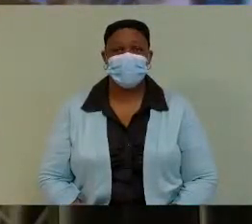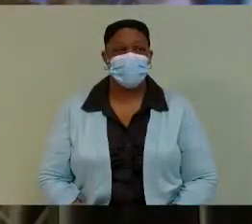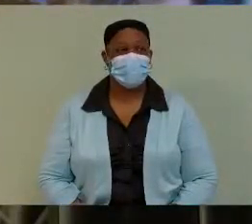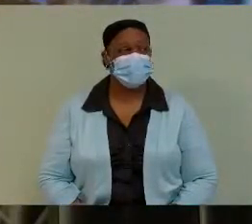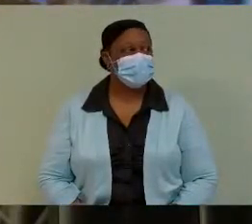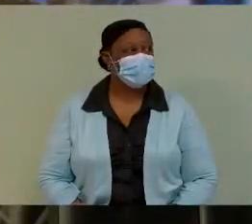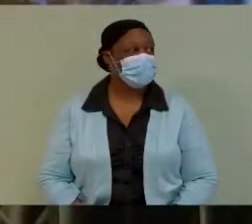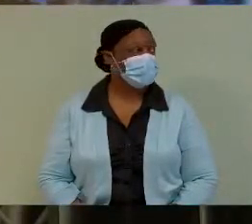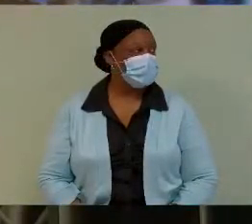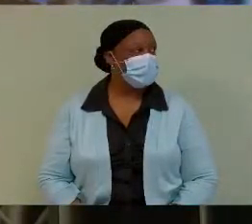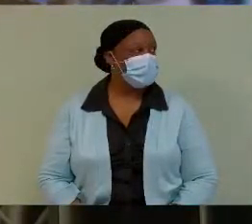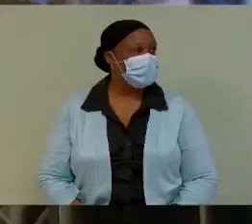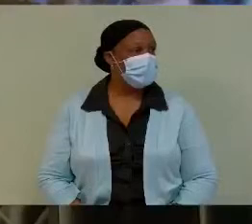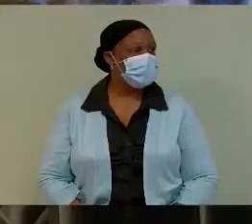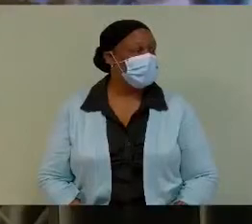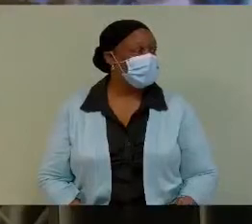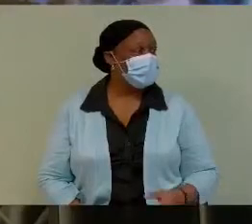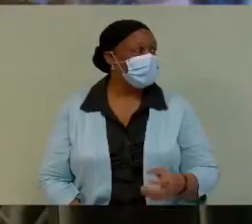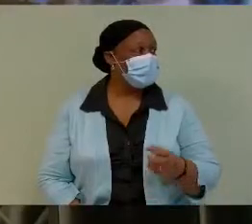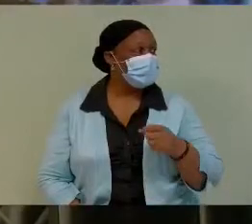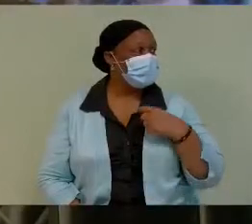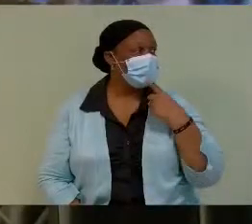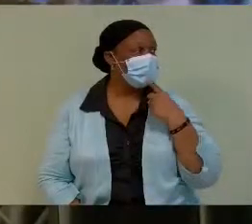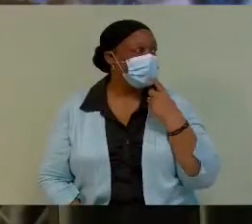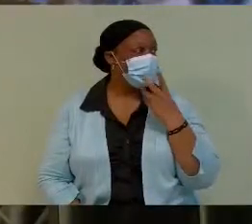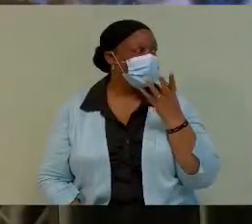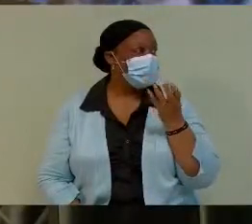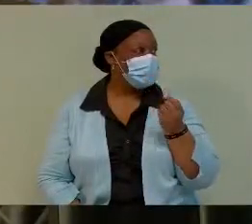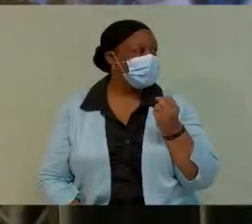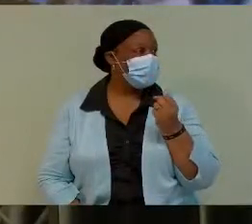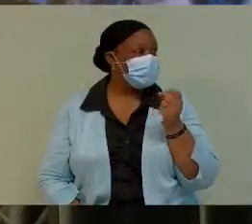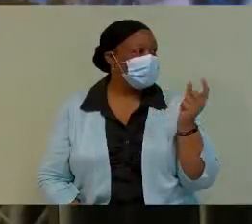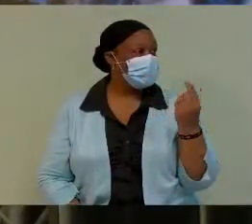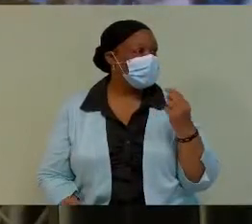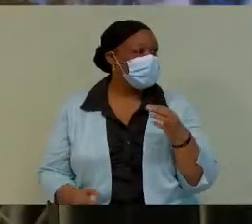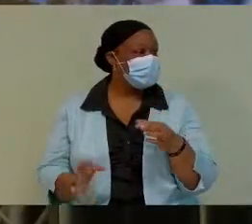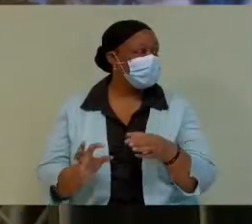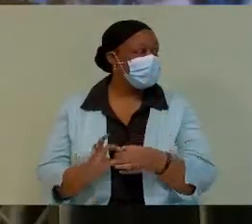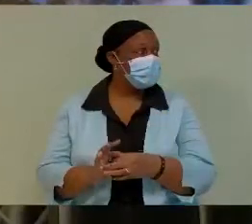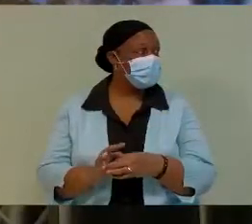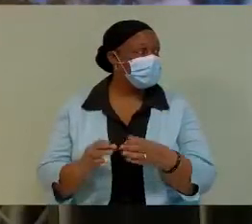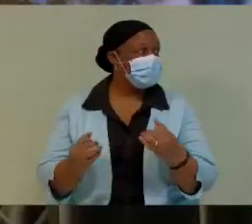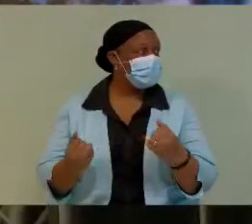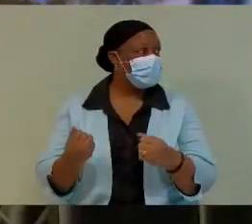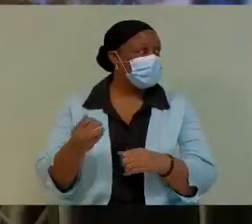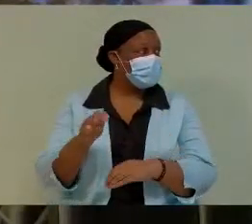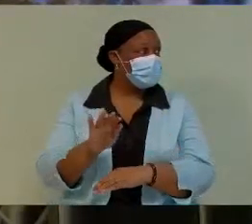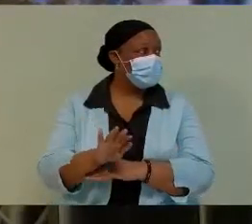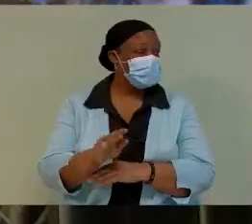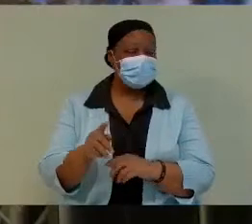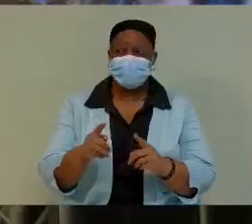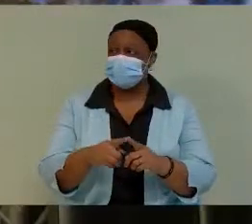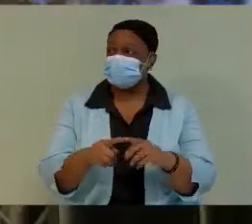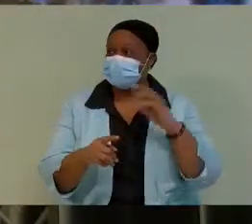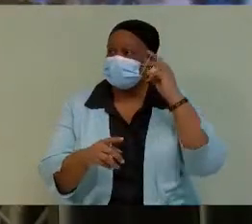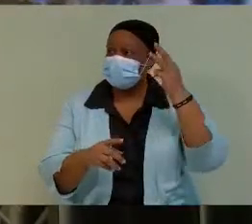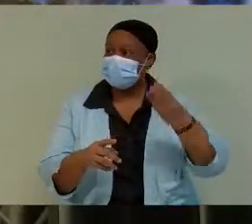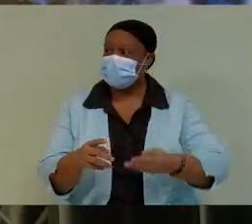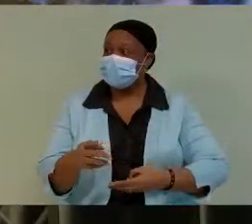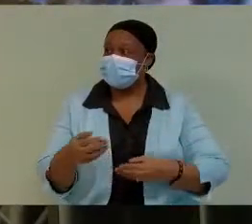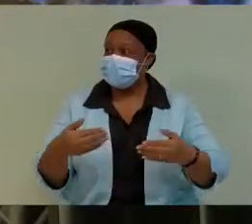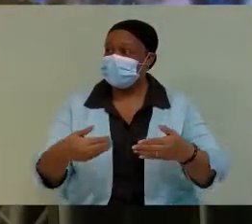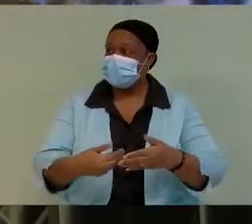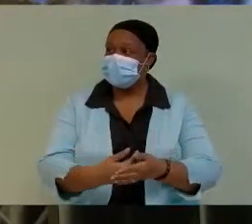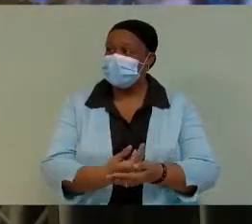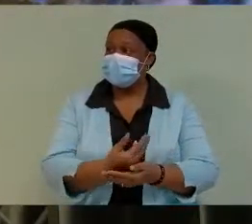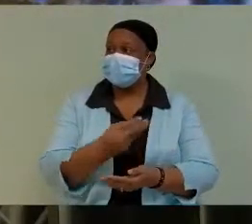Mr. Williams, I feel compelled to join you this afternoon in welcoming our new